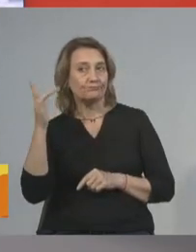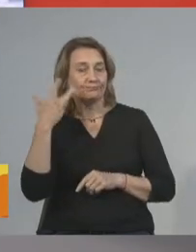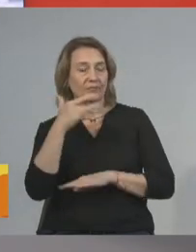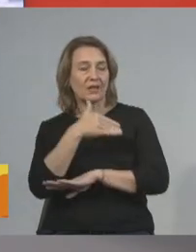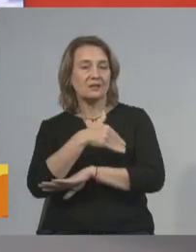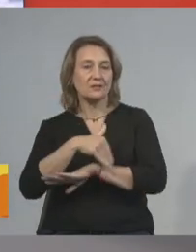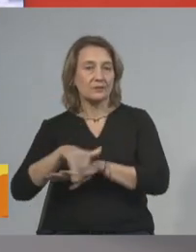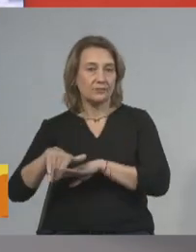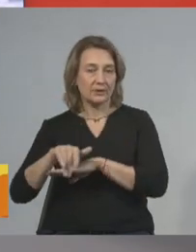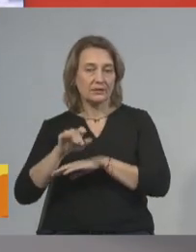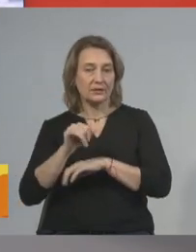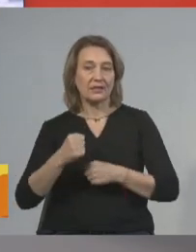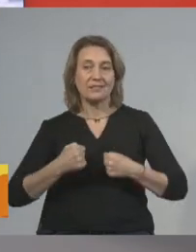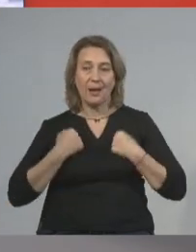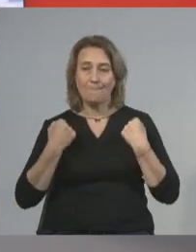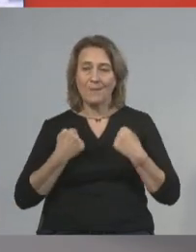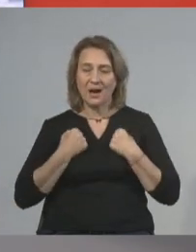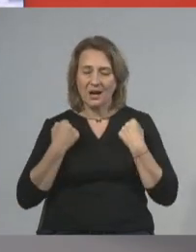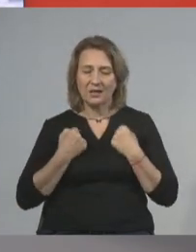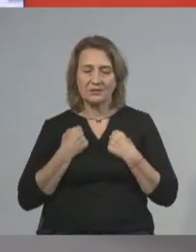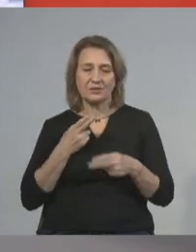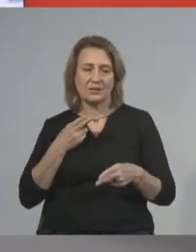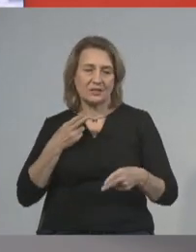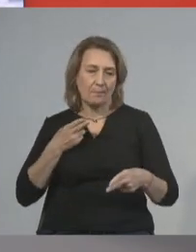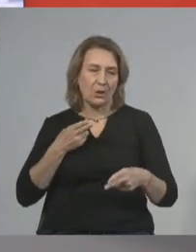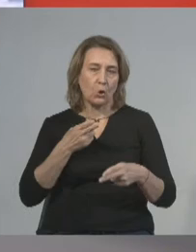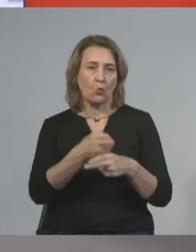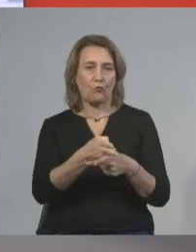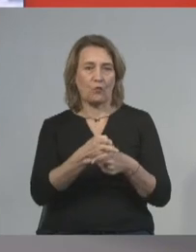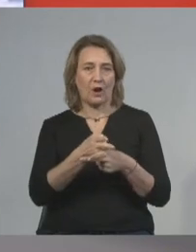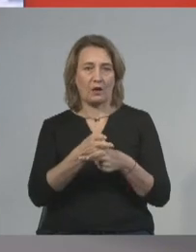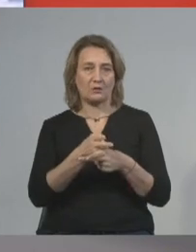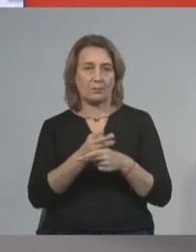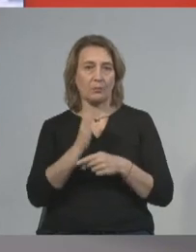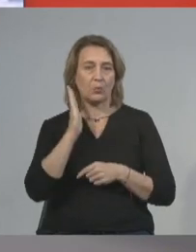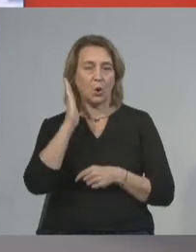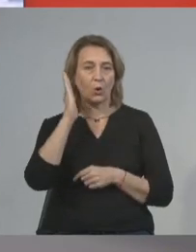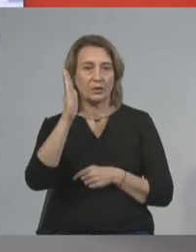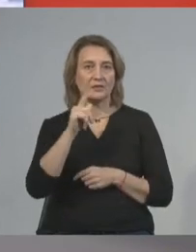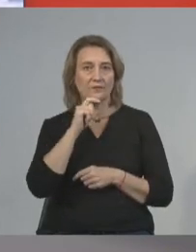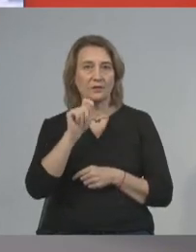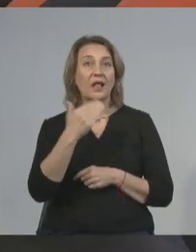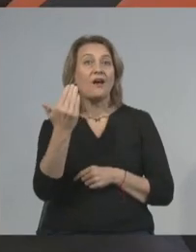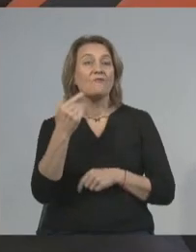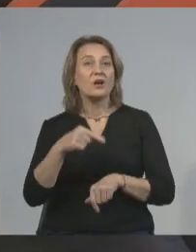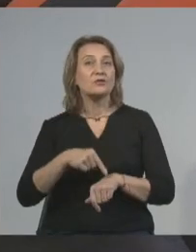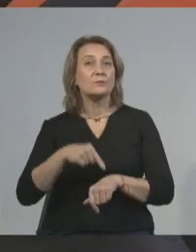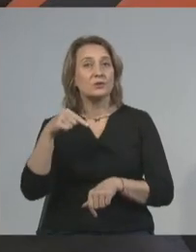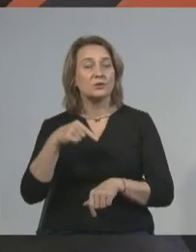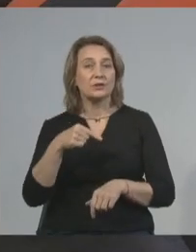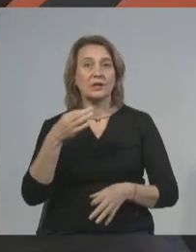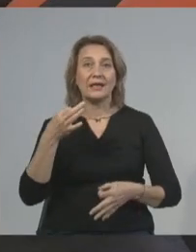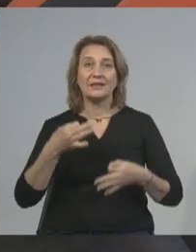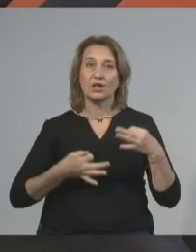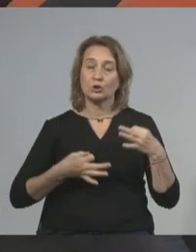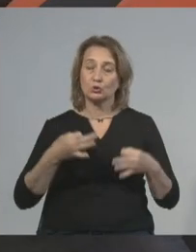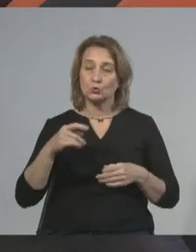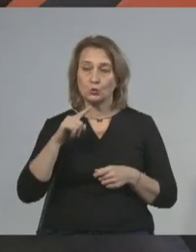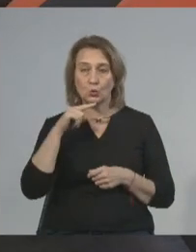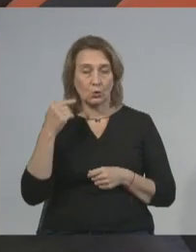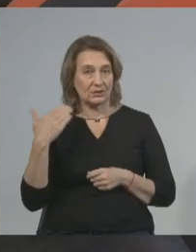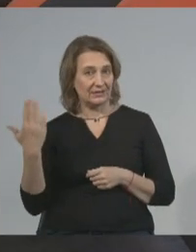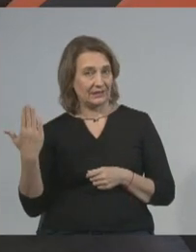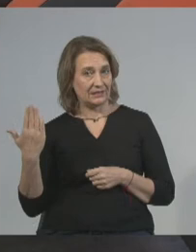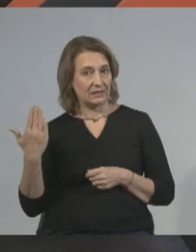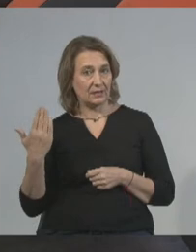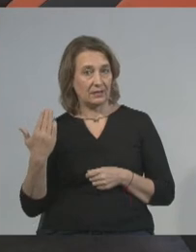easier to blame it on some foreign influence to blame it on the u.s for example so in your